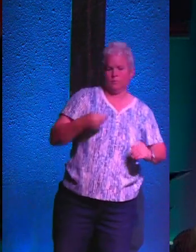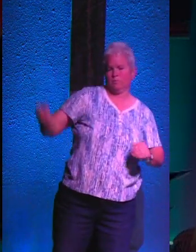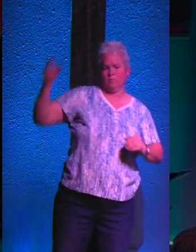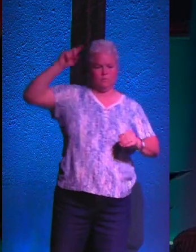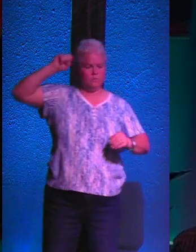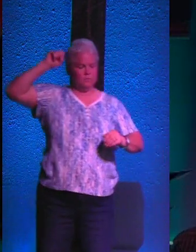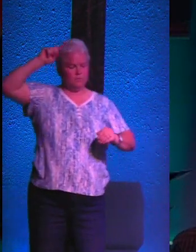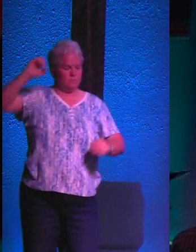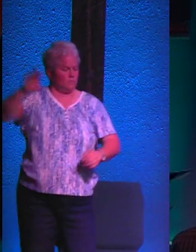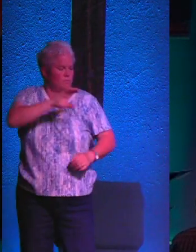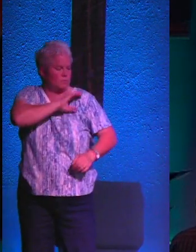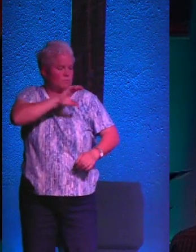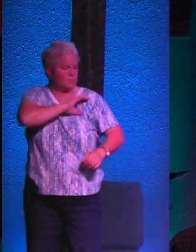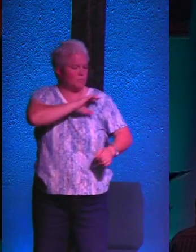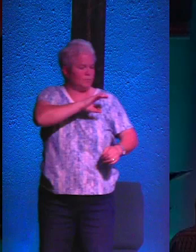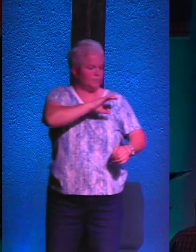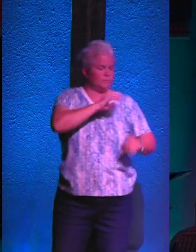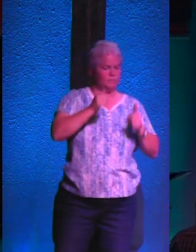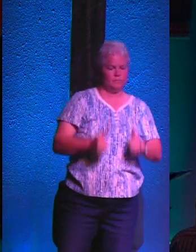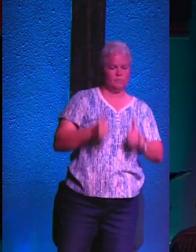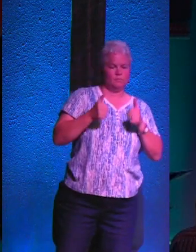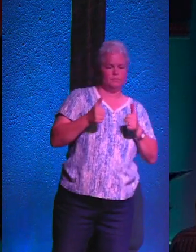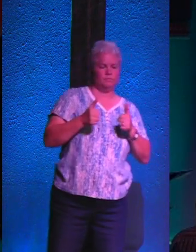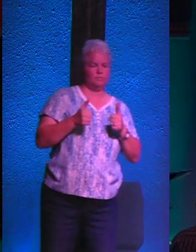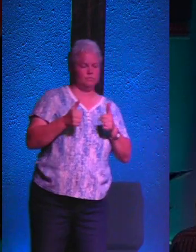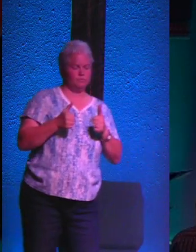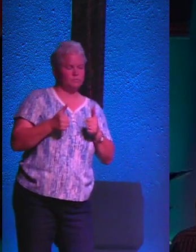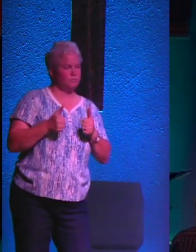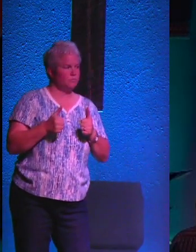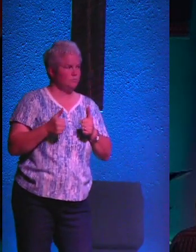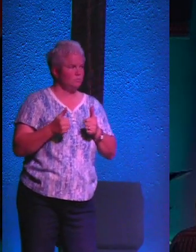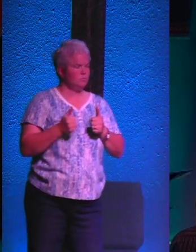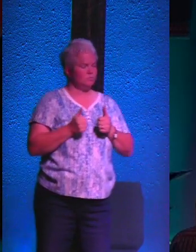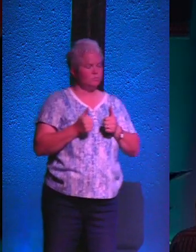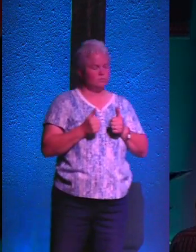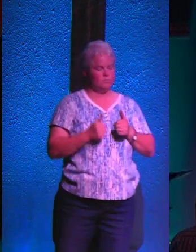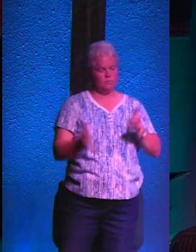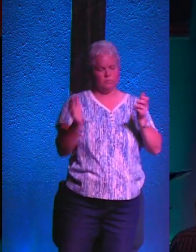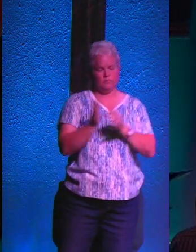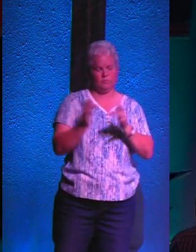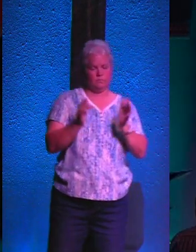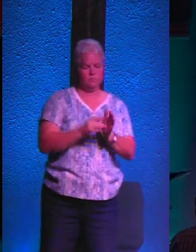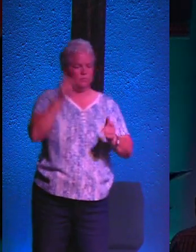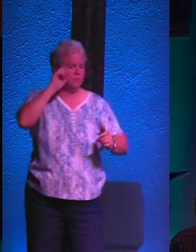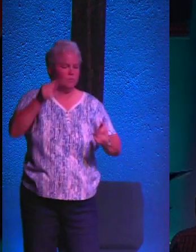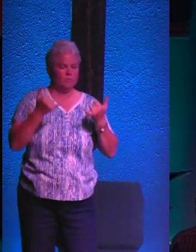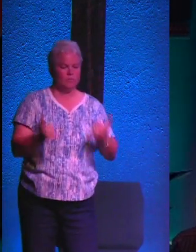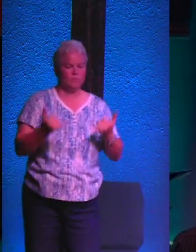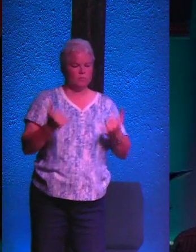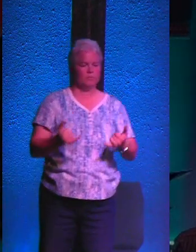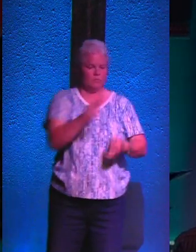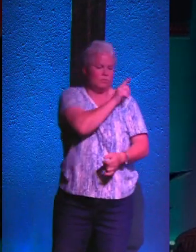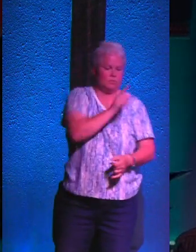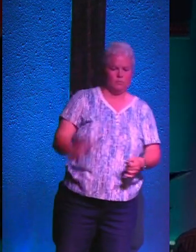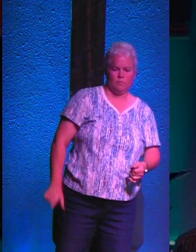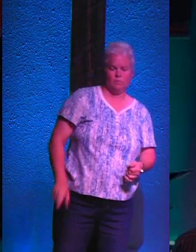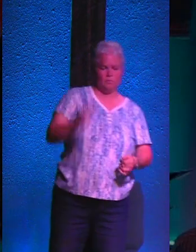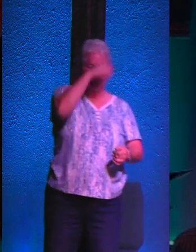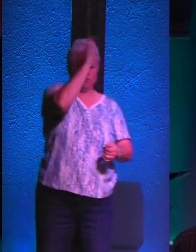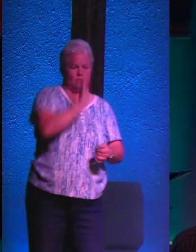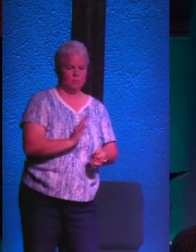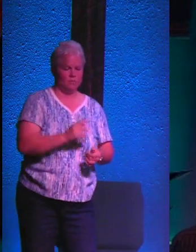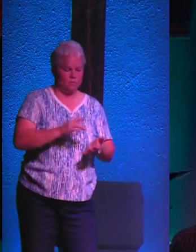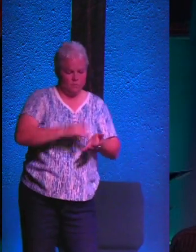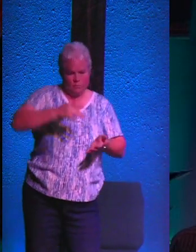understand, your attributes that are alive in each one of our lives. Jesus, for today, Lord God,